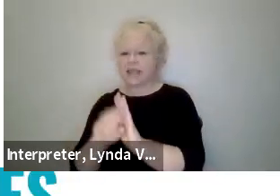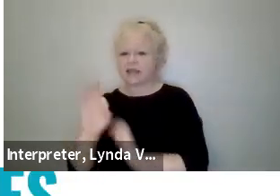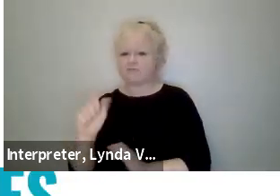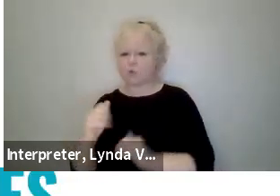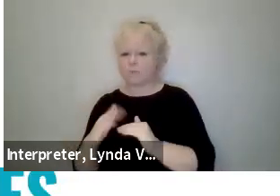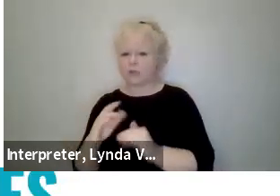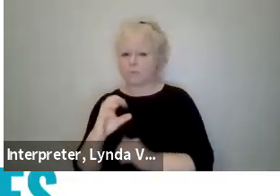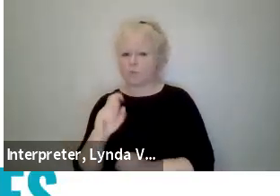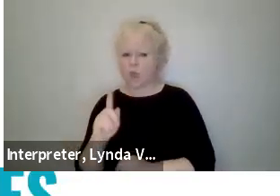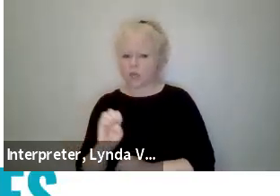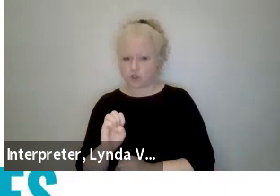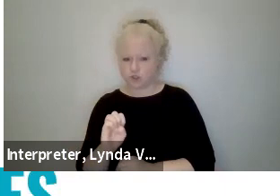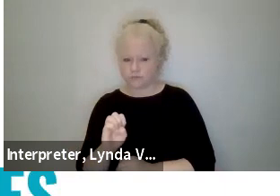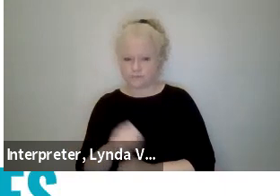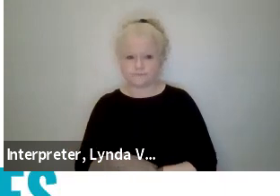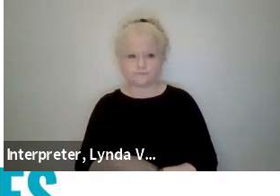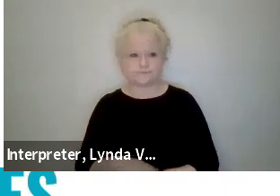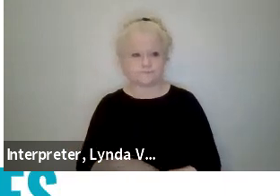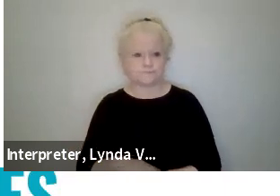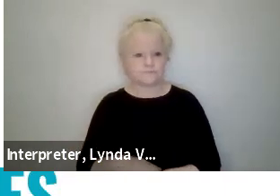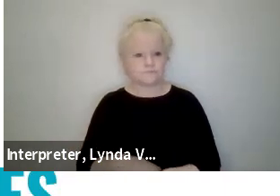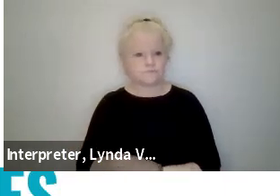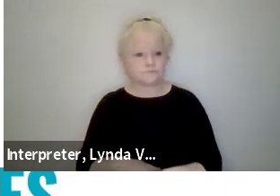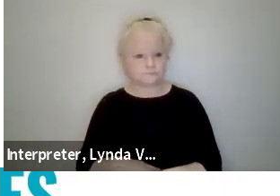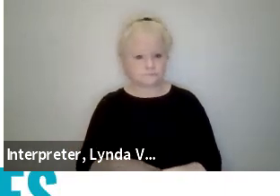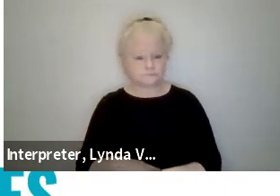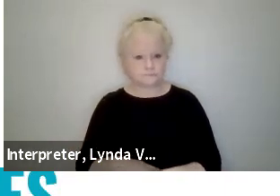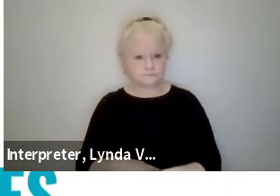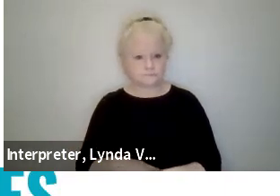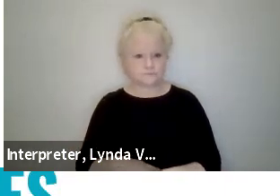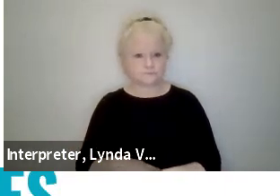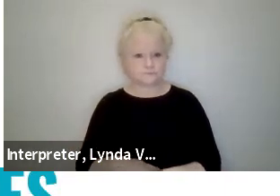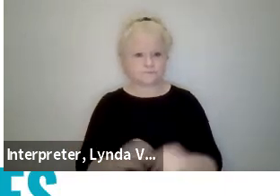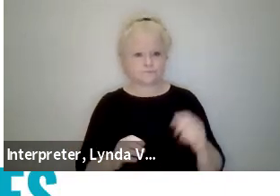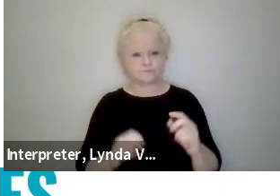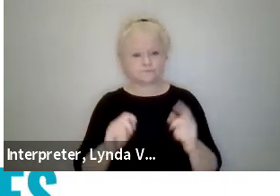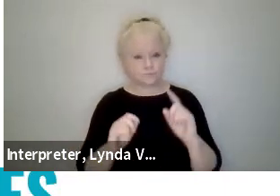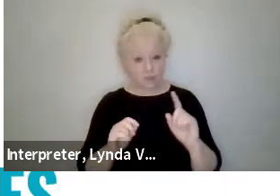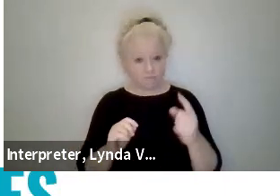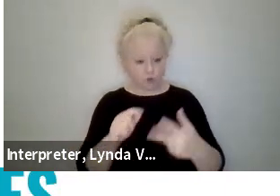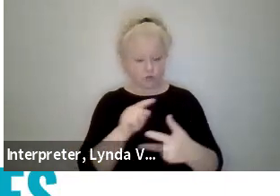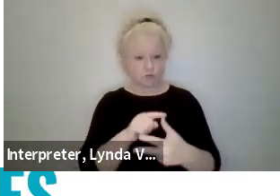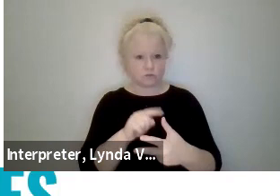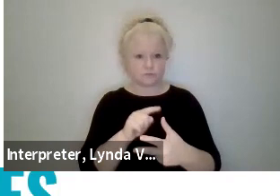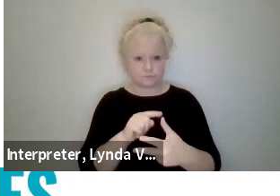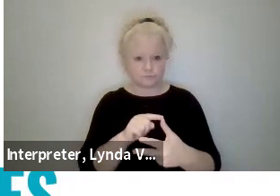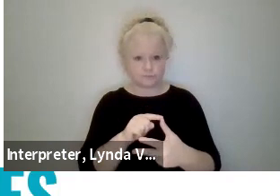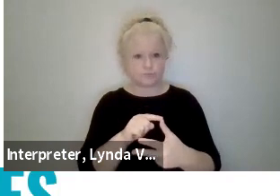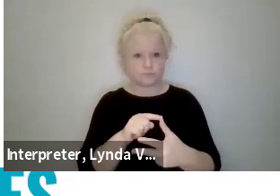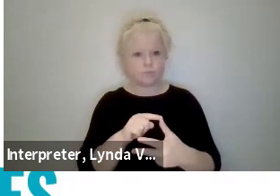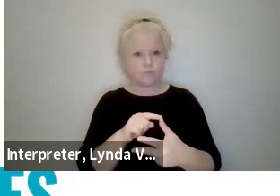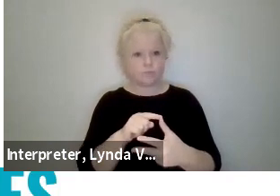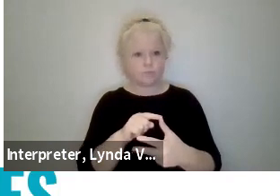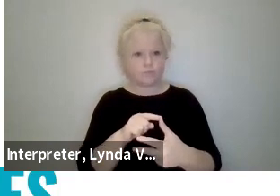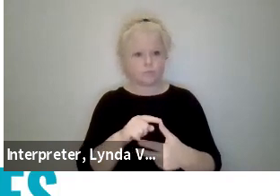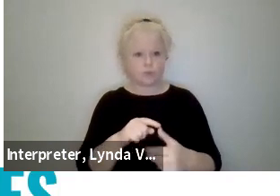wage? So the first row that's just popped up here is for those participants who were employed during year 1